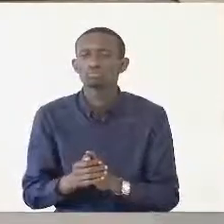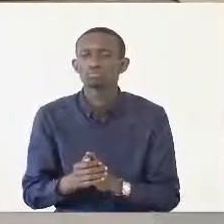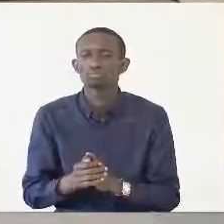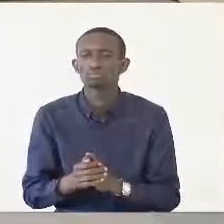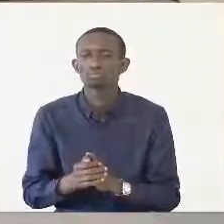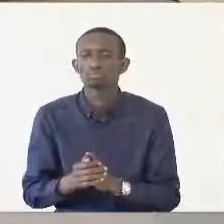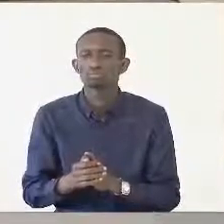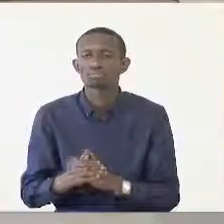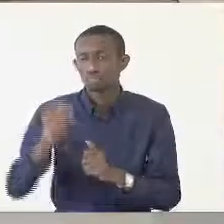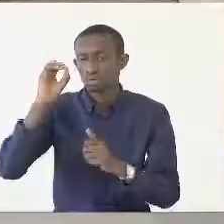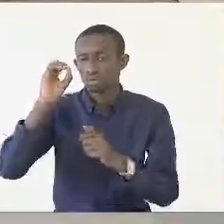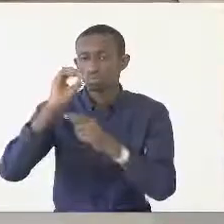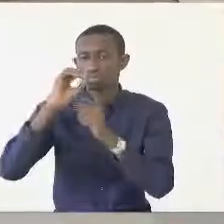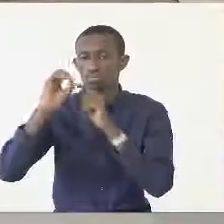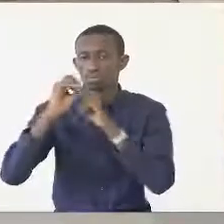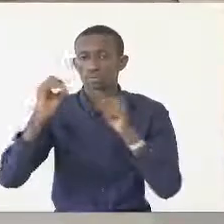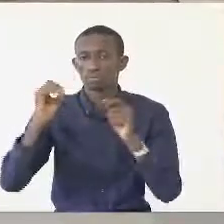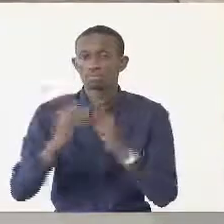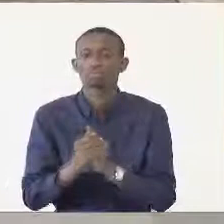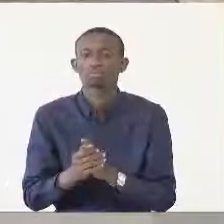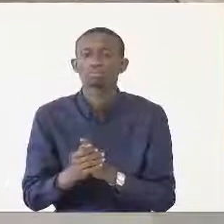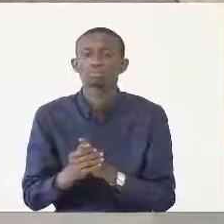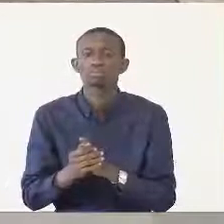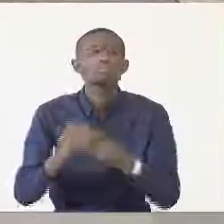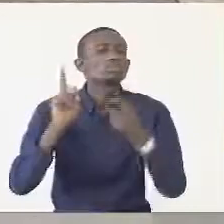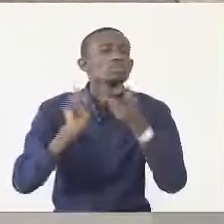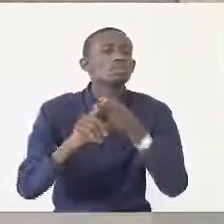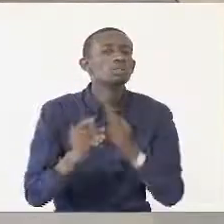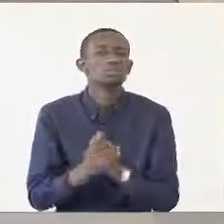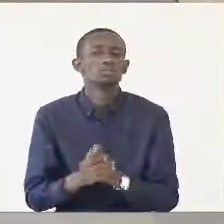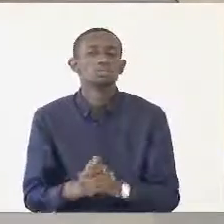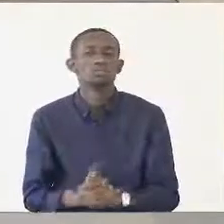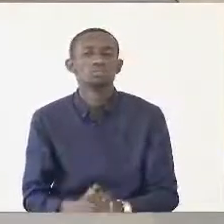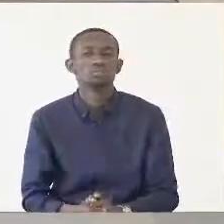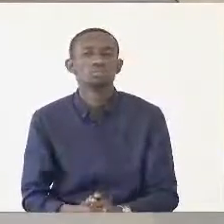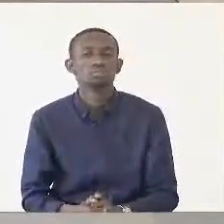theta of the white. Then plus the one of the